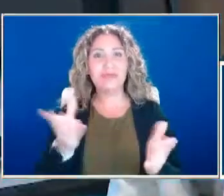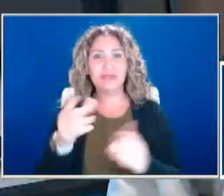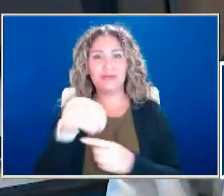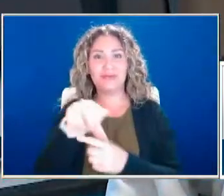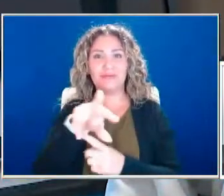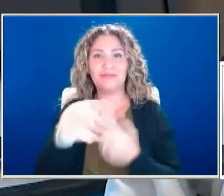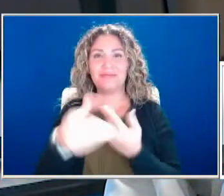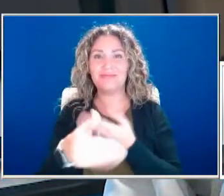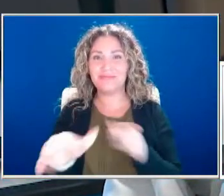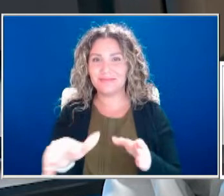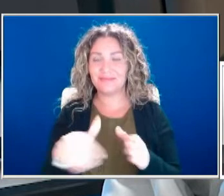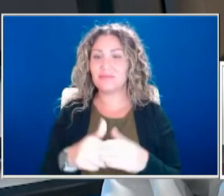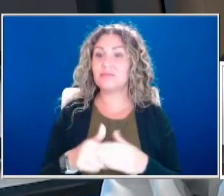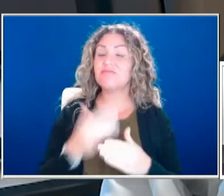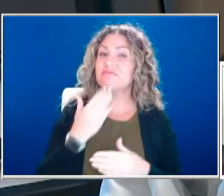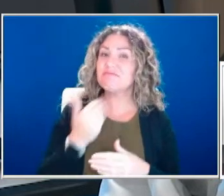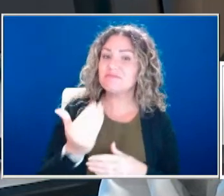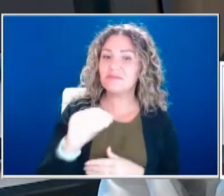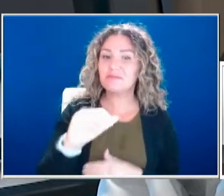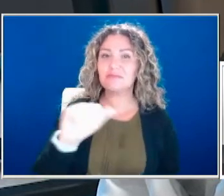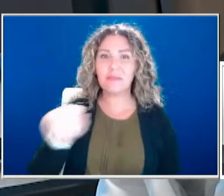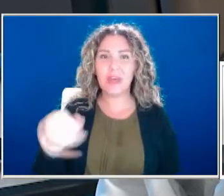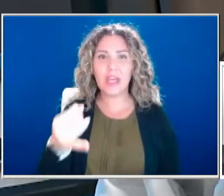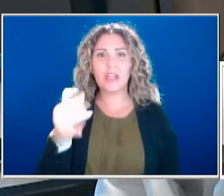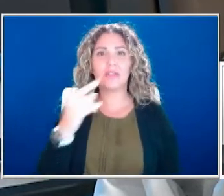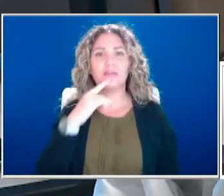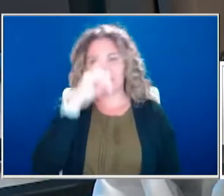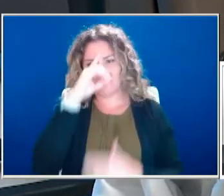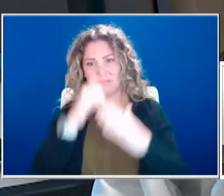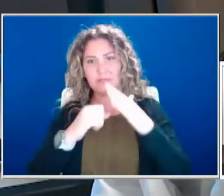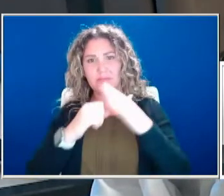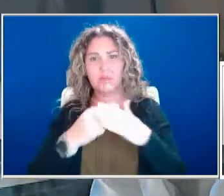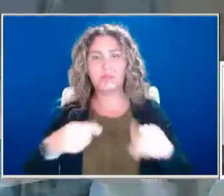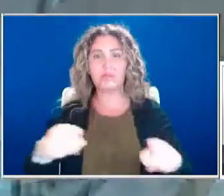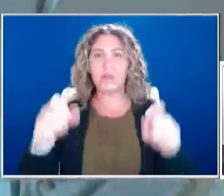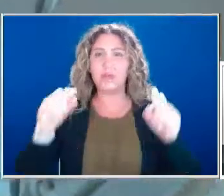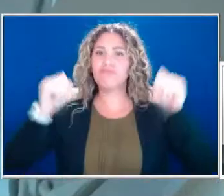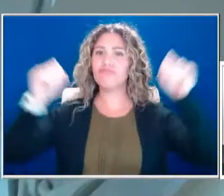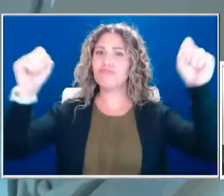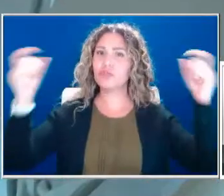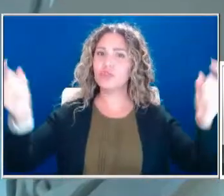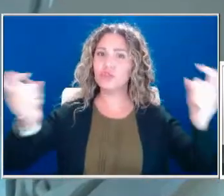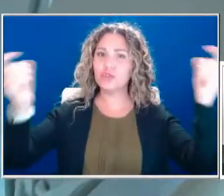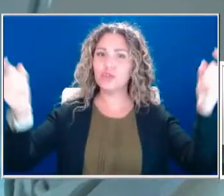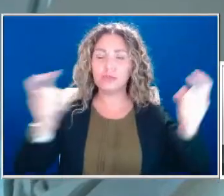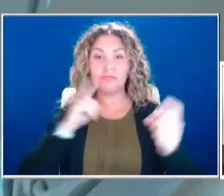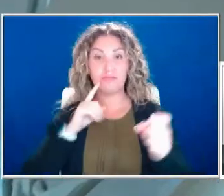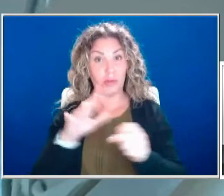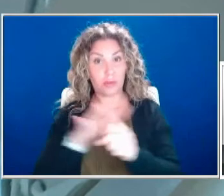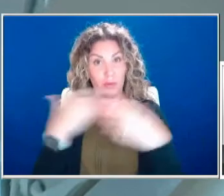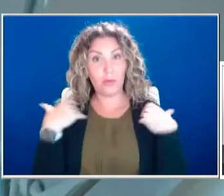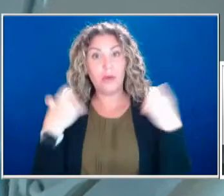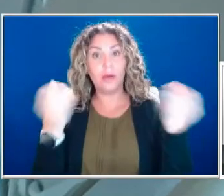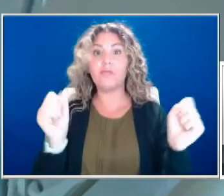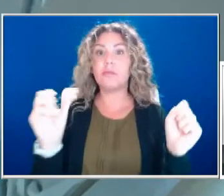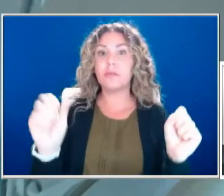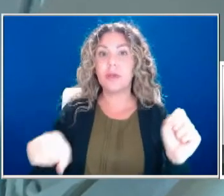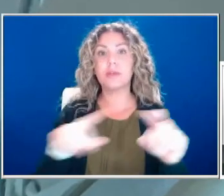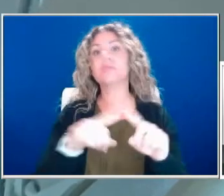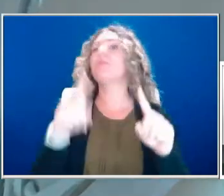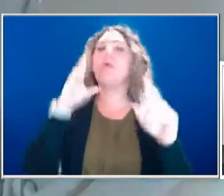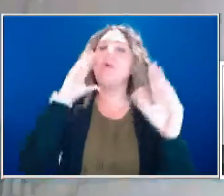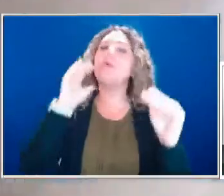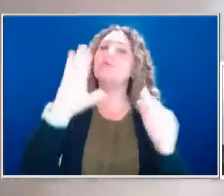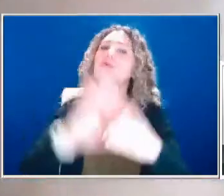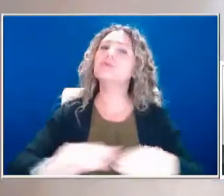15-year-old AJ Wishney had a stroke while working out at the gym. He's made pretty much a full recovery, but hopes his story can